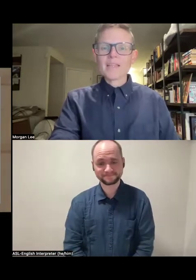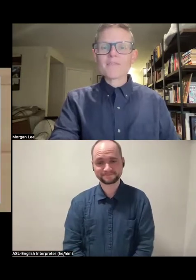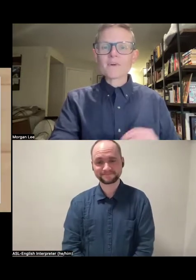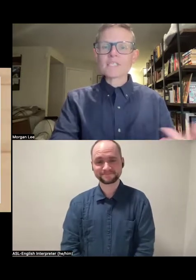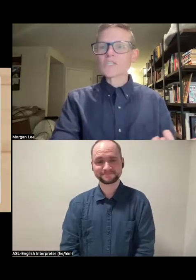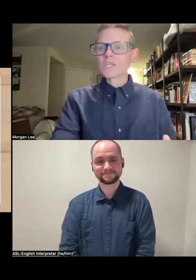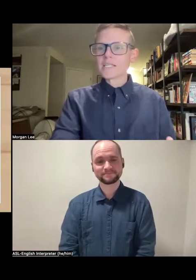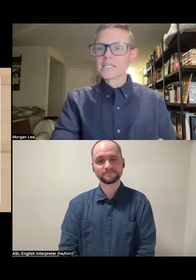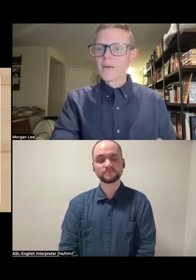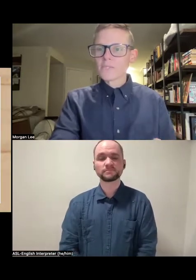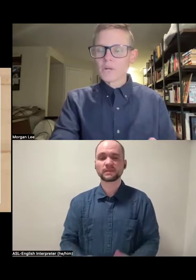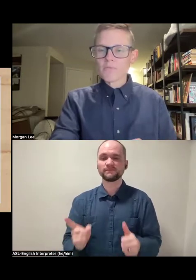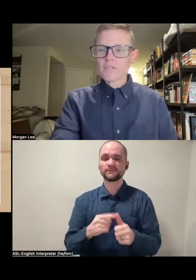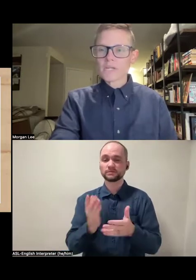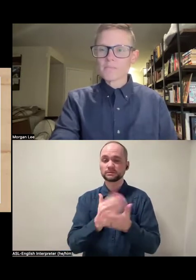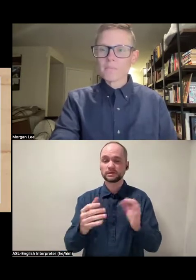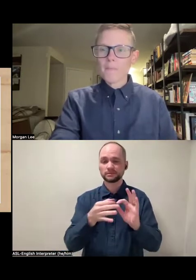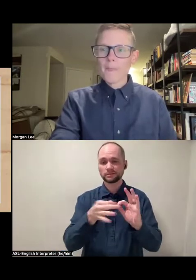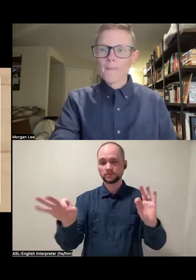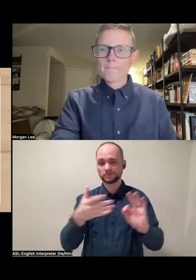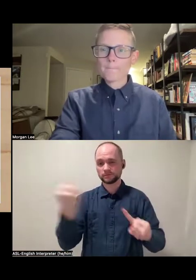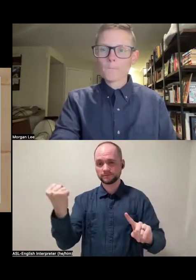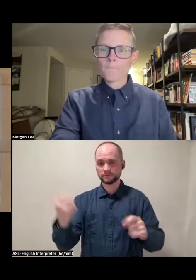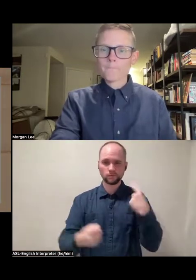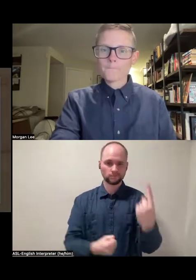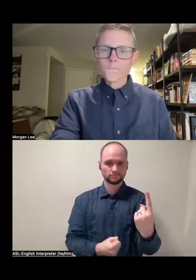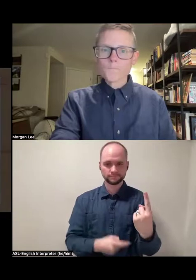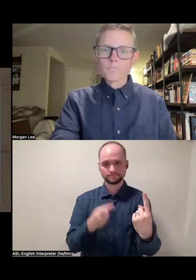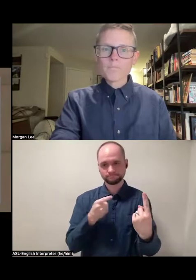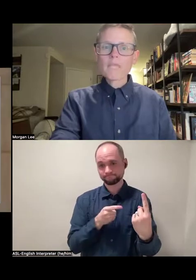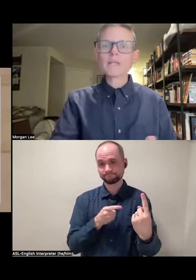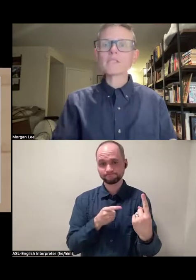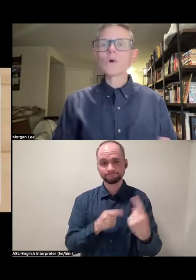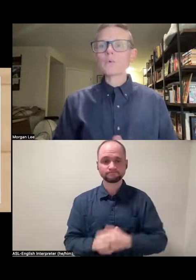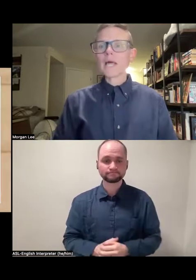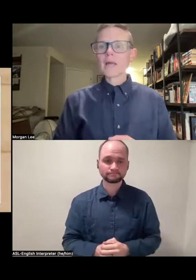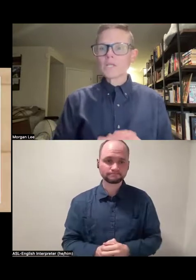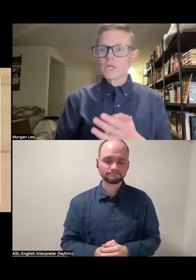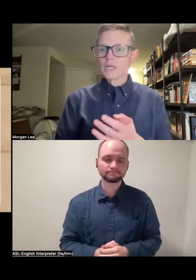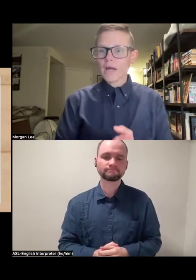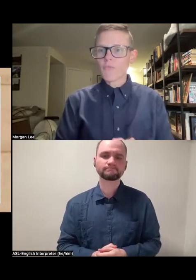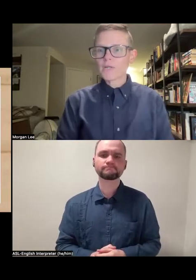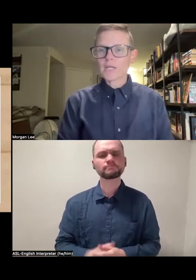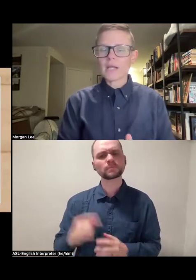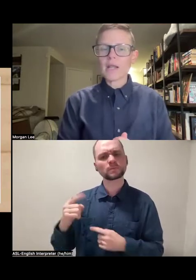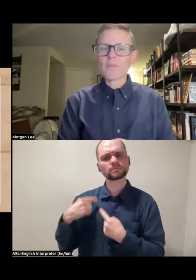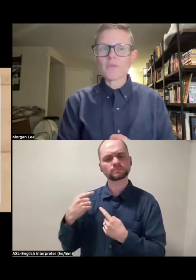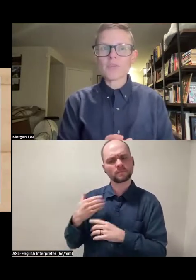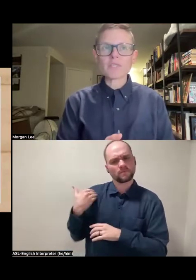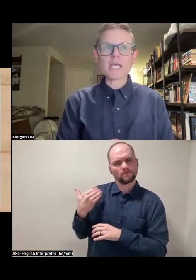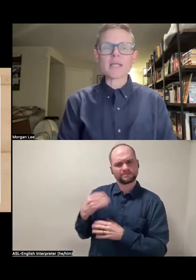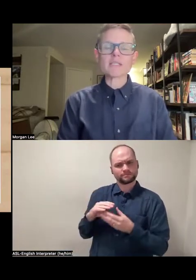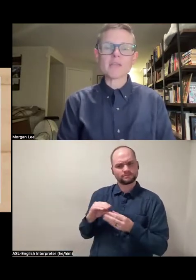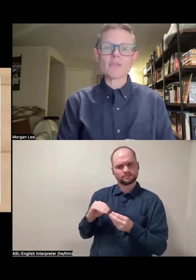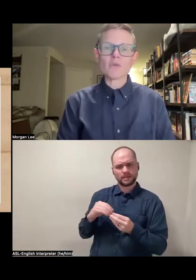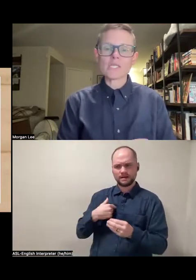The first section is language deprivation. So like I mentioned, I've worked in a number of